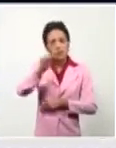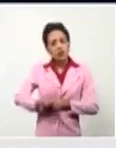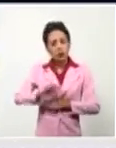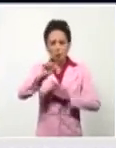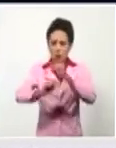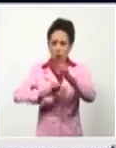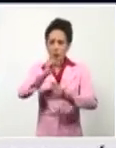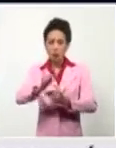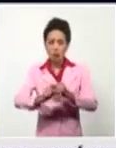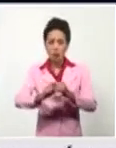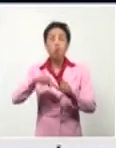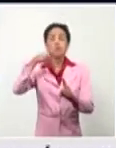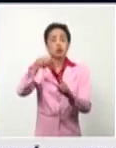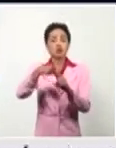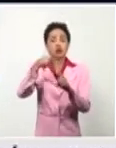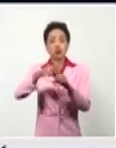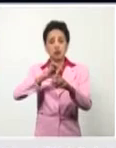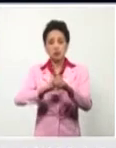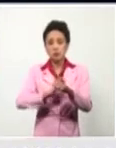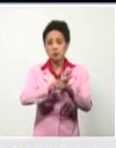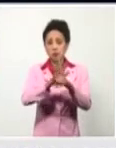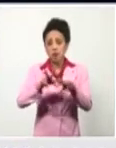been confirmed,